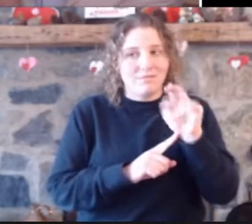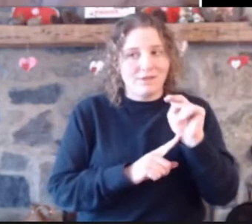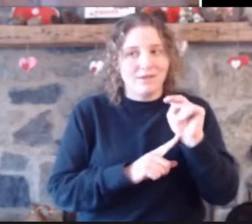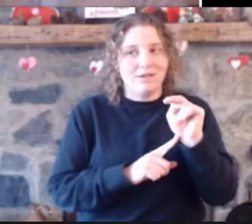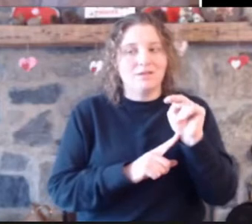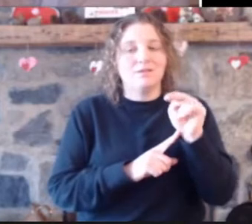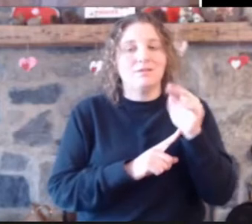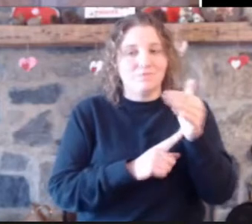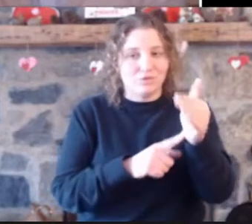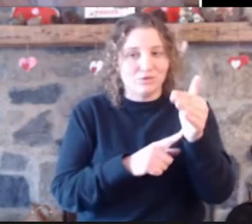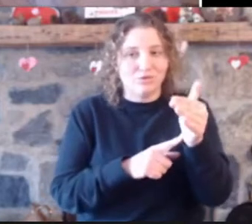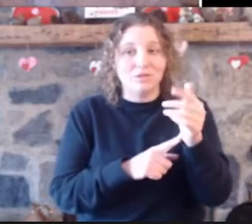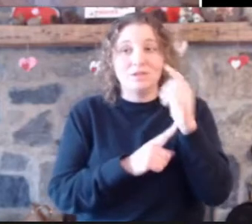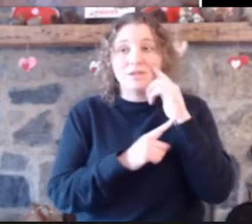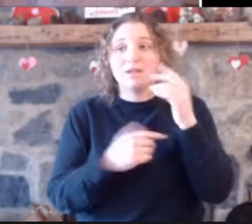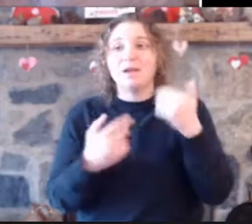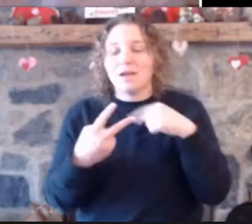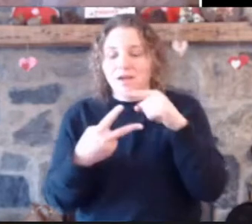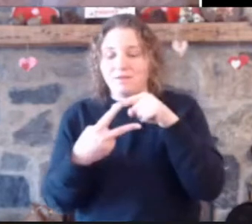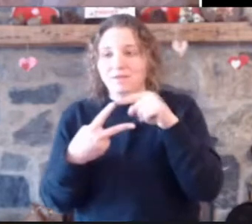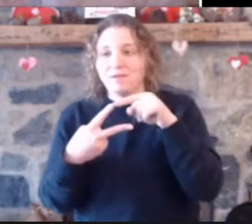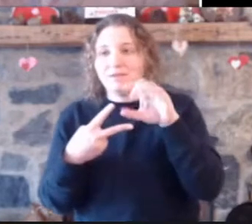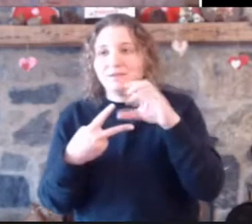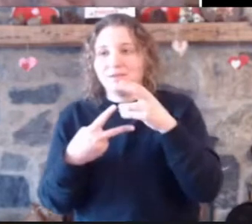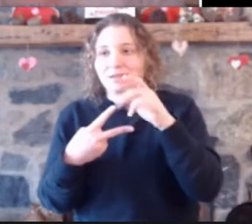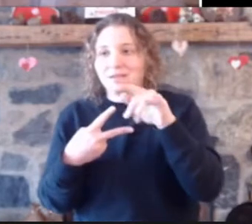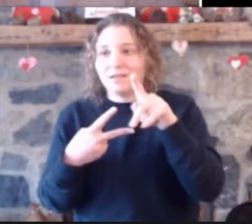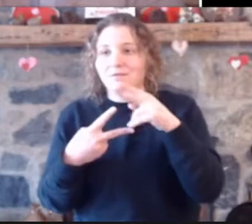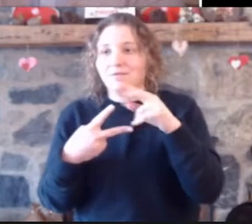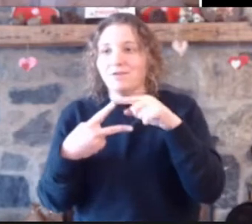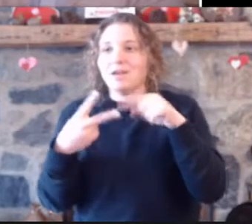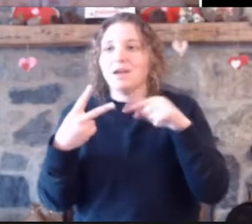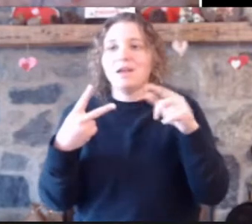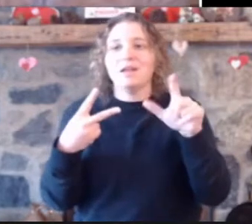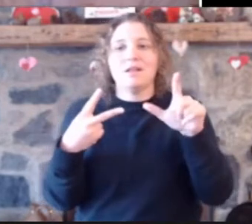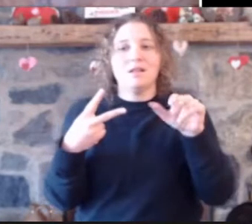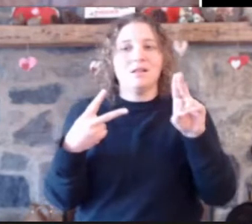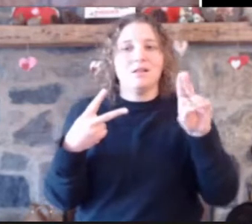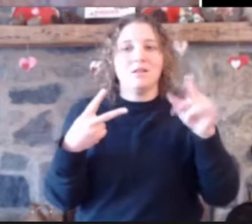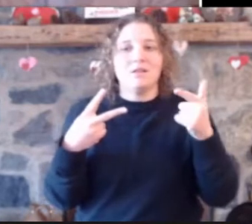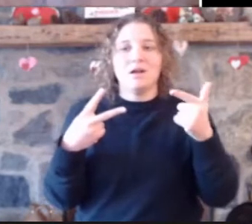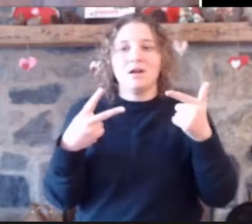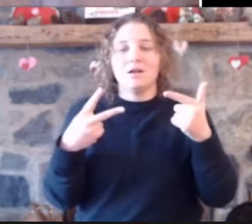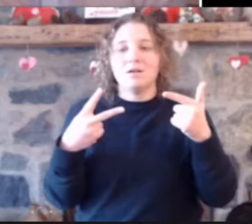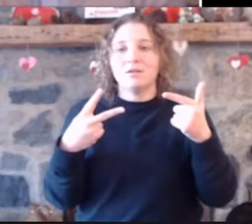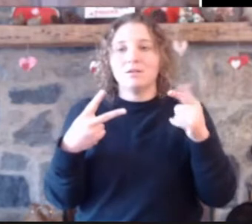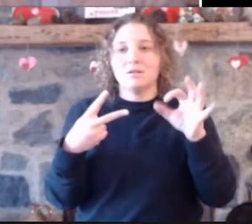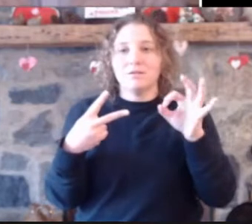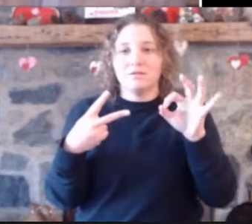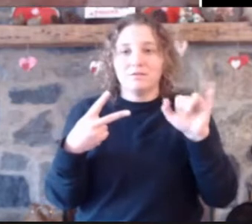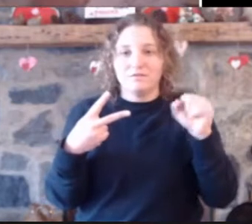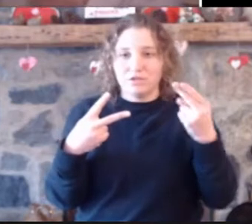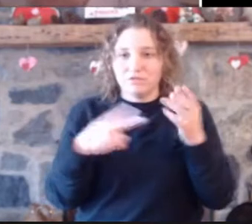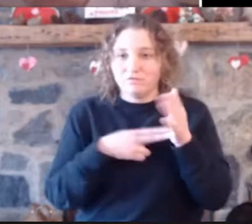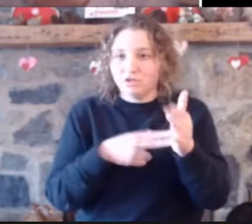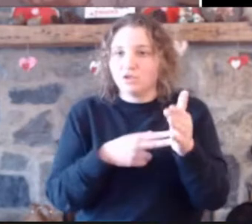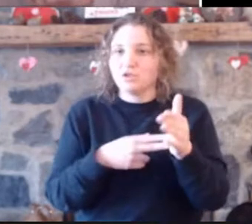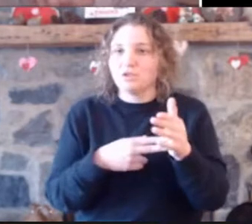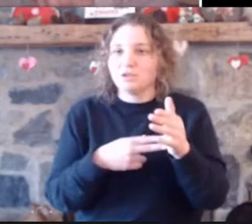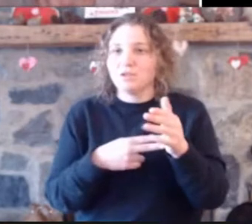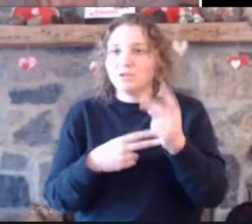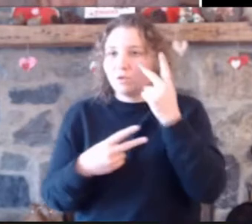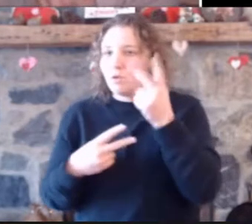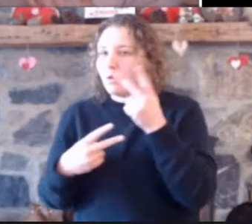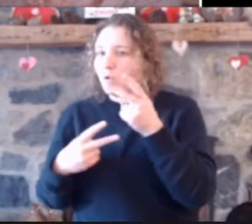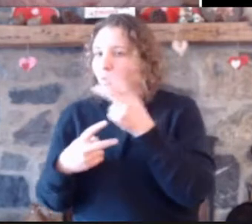coelacanth and the lung fishes. So the idea is they see the fin and it has bones in it. And you have bones in